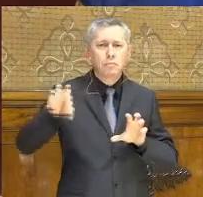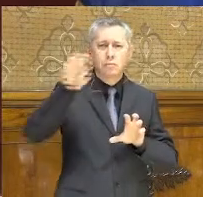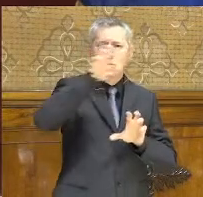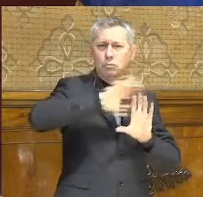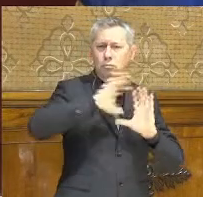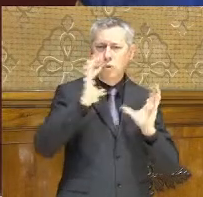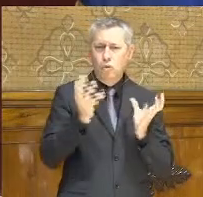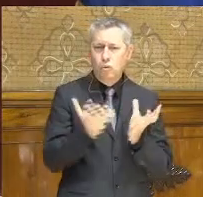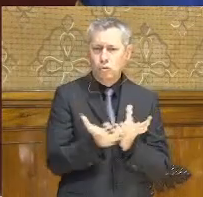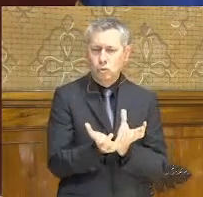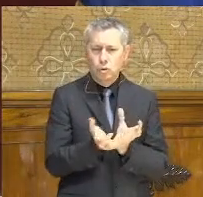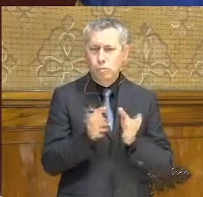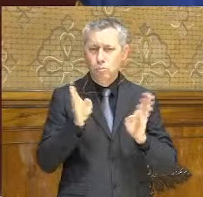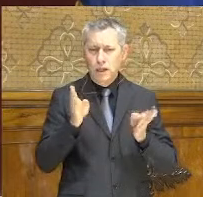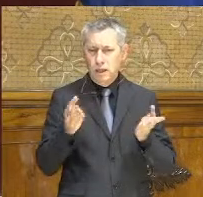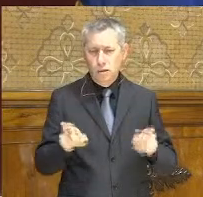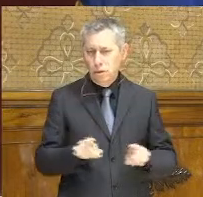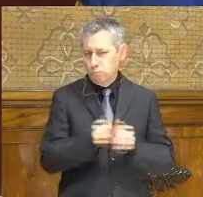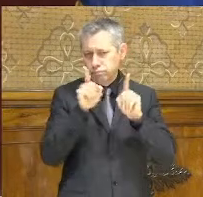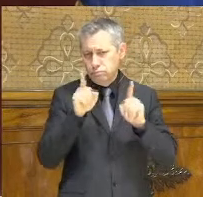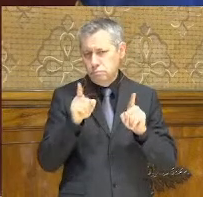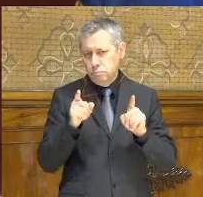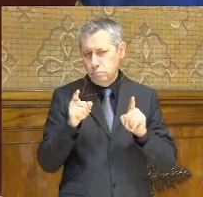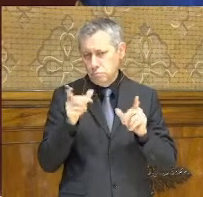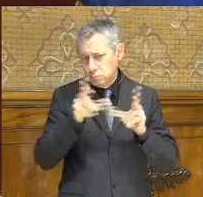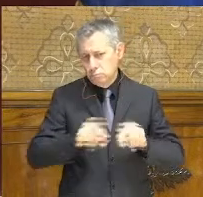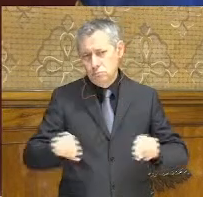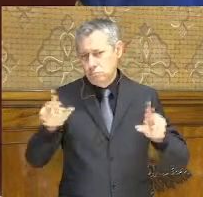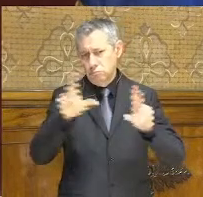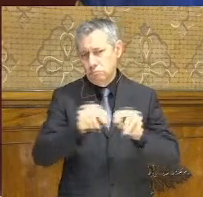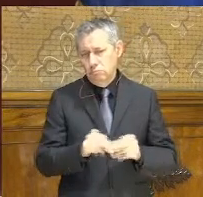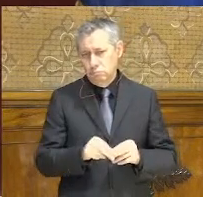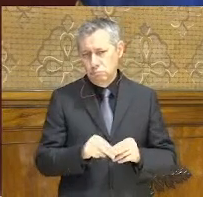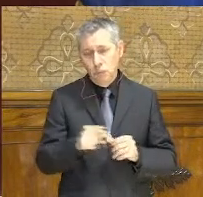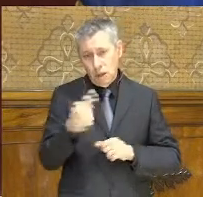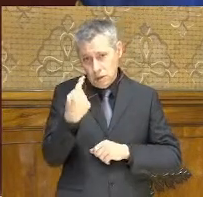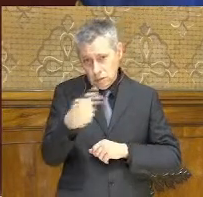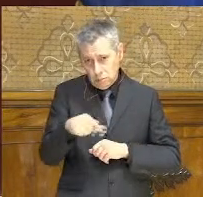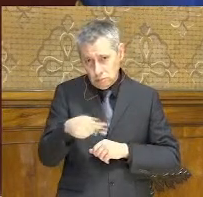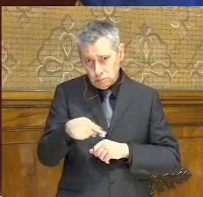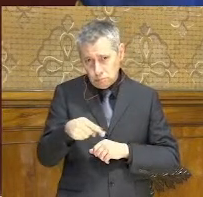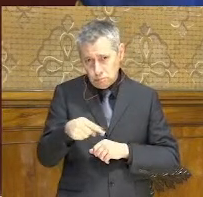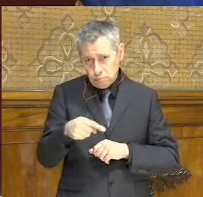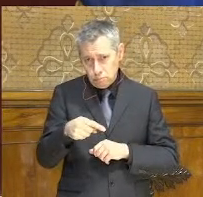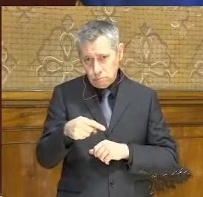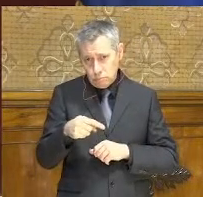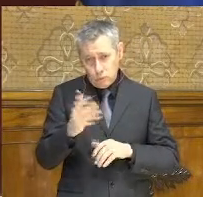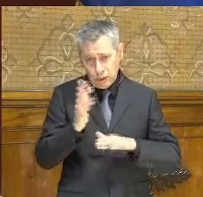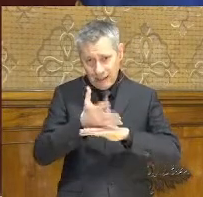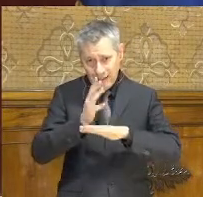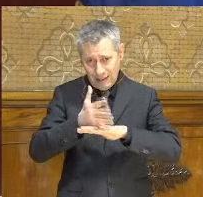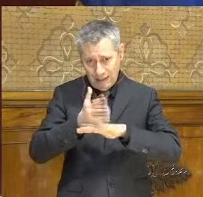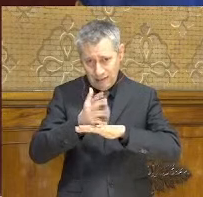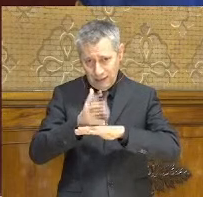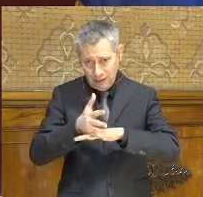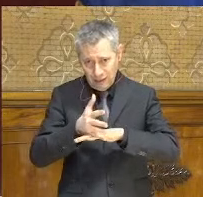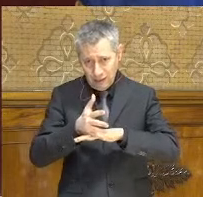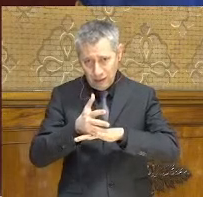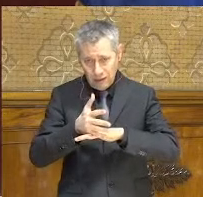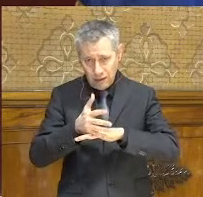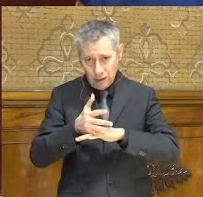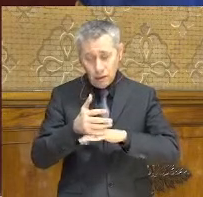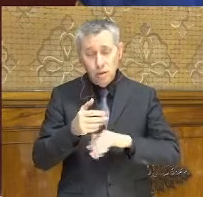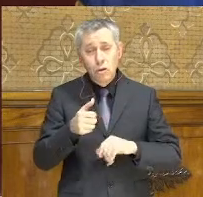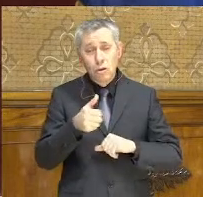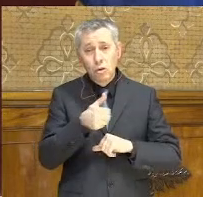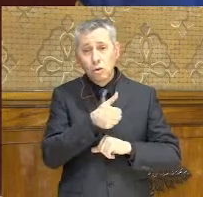geopolitical perils. And these cross-border interventions are not only those